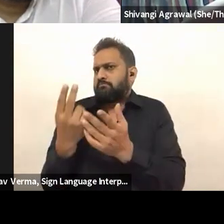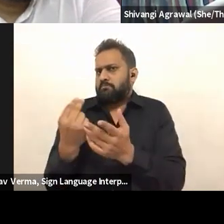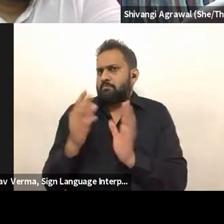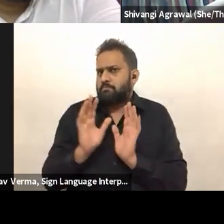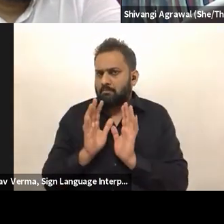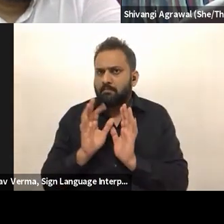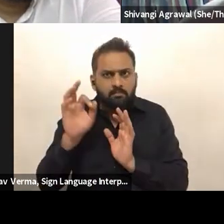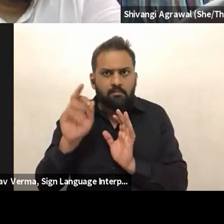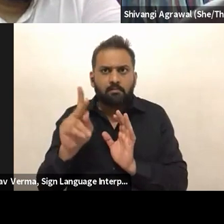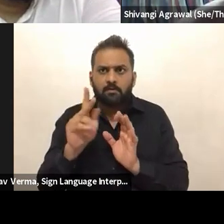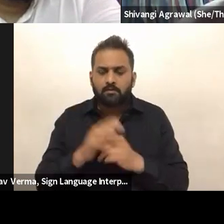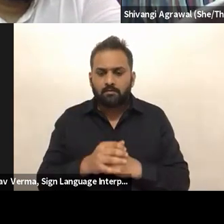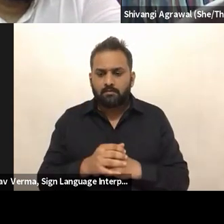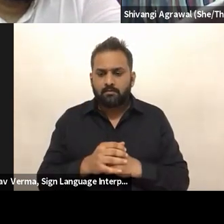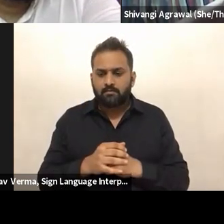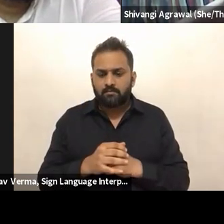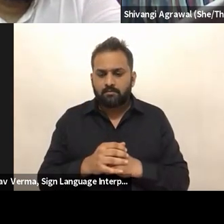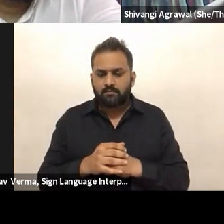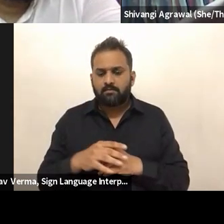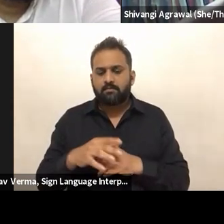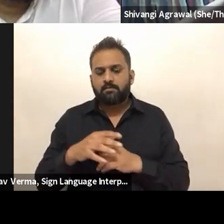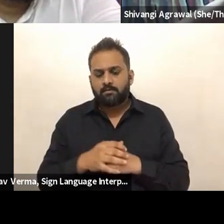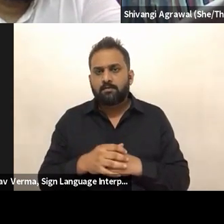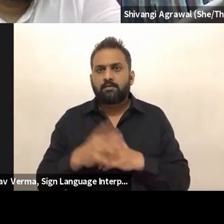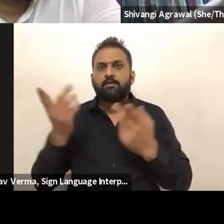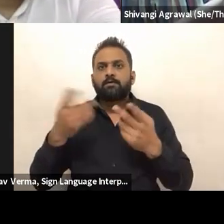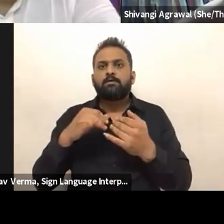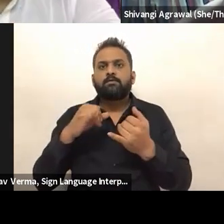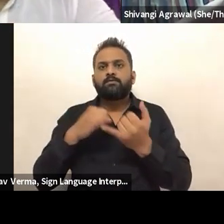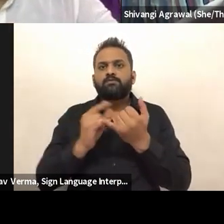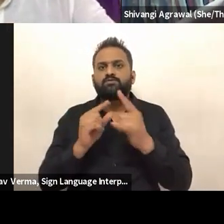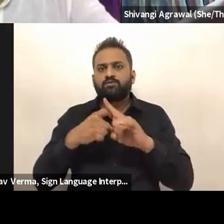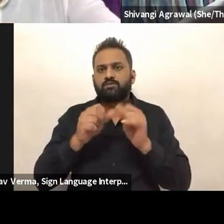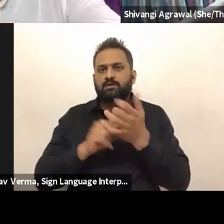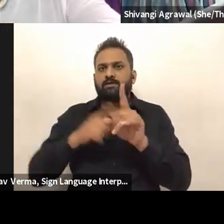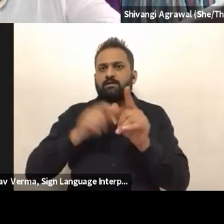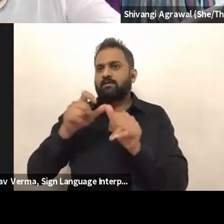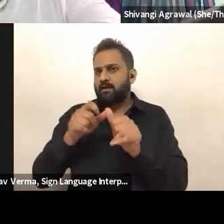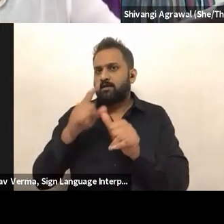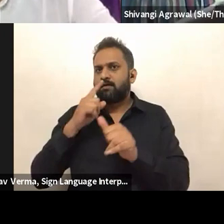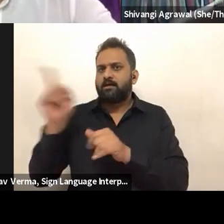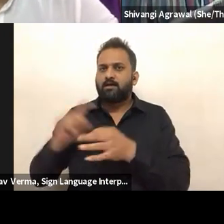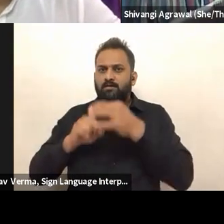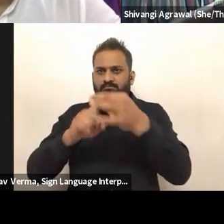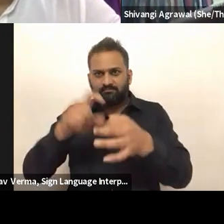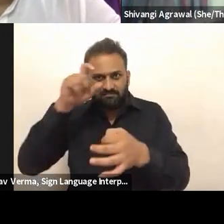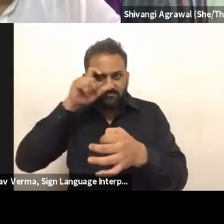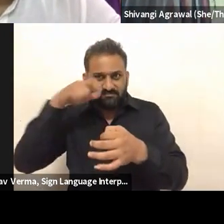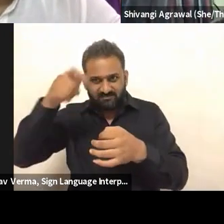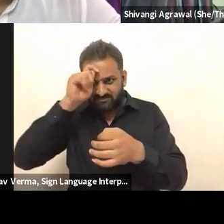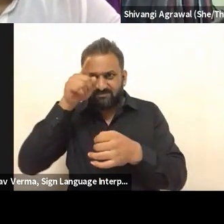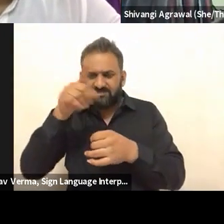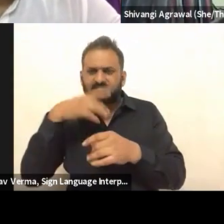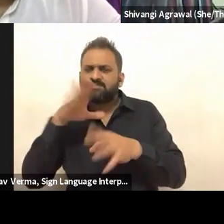be too problematic. Sukanya has asked of Faraz, how can religion be used,